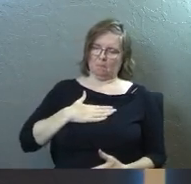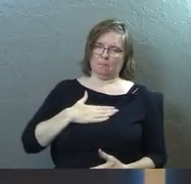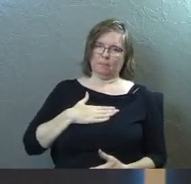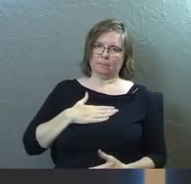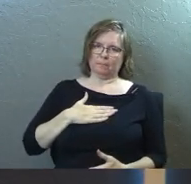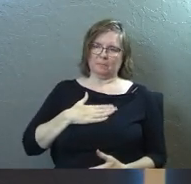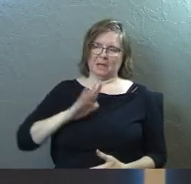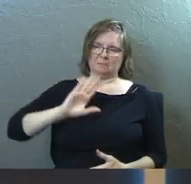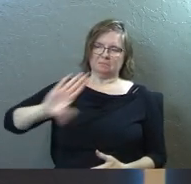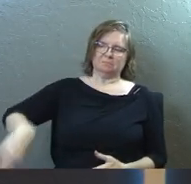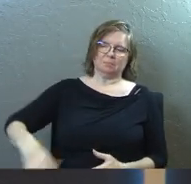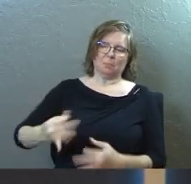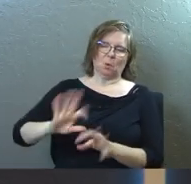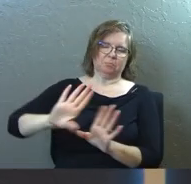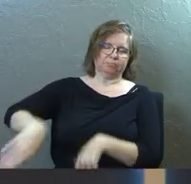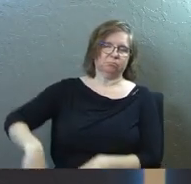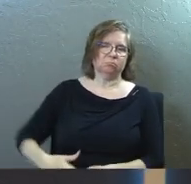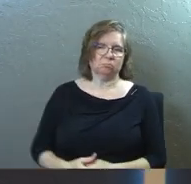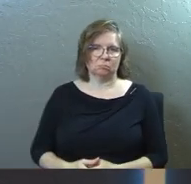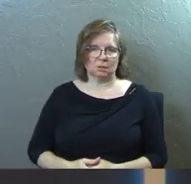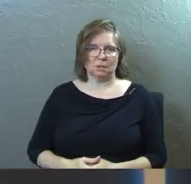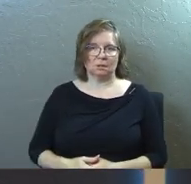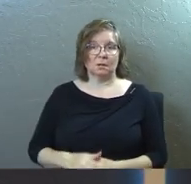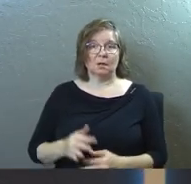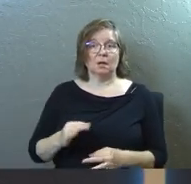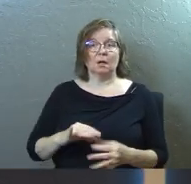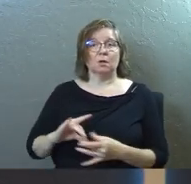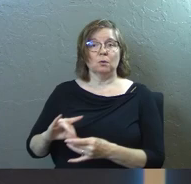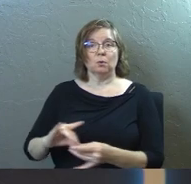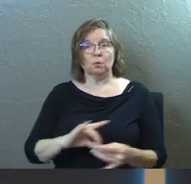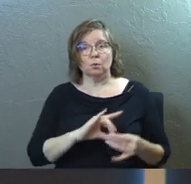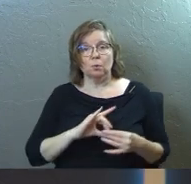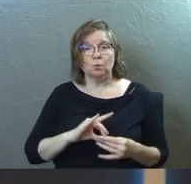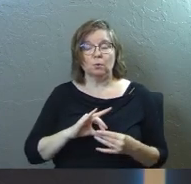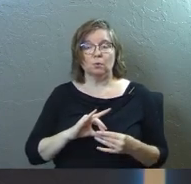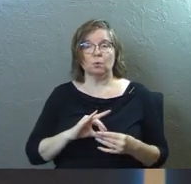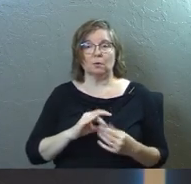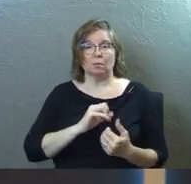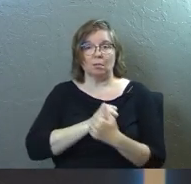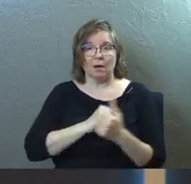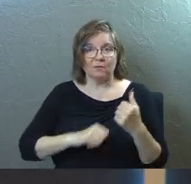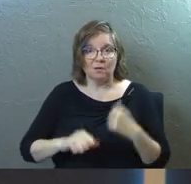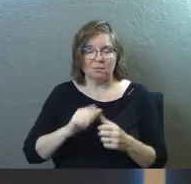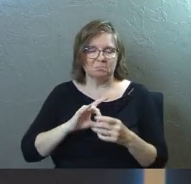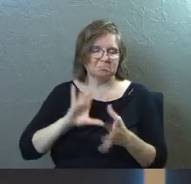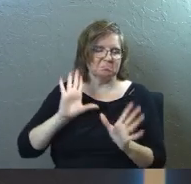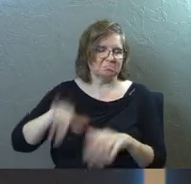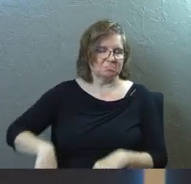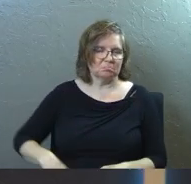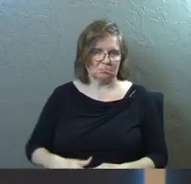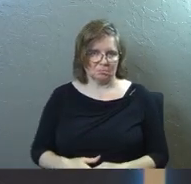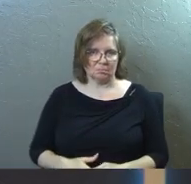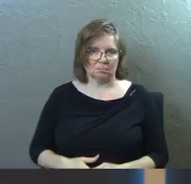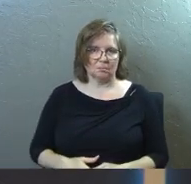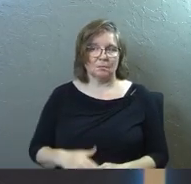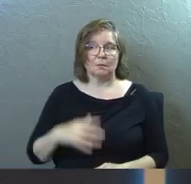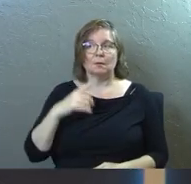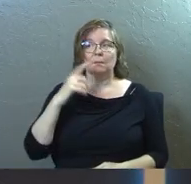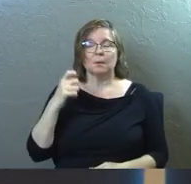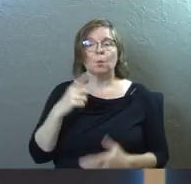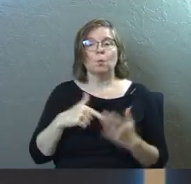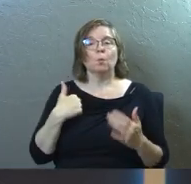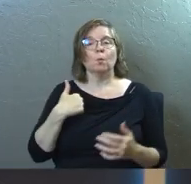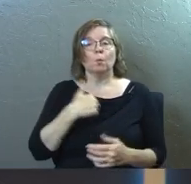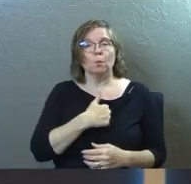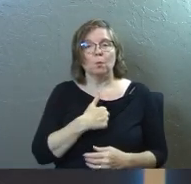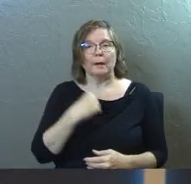we set aside the importance of unity in relationship, the importance of loving one another, of doing life and ministry together like God has called us to because of